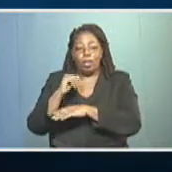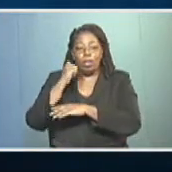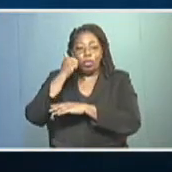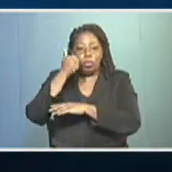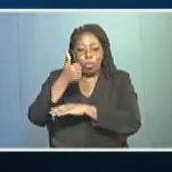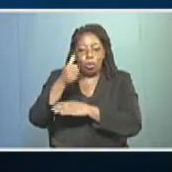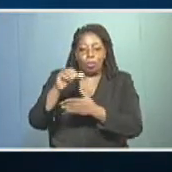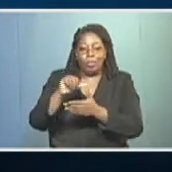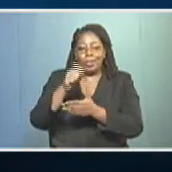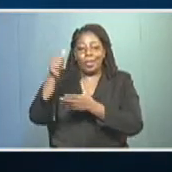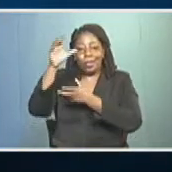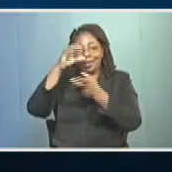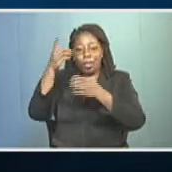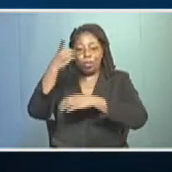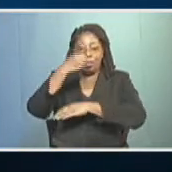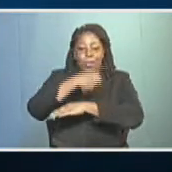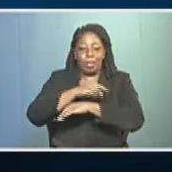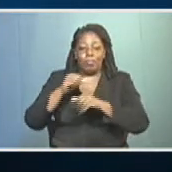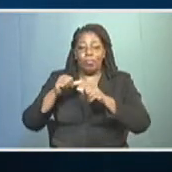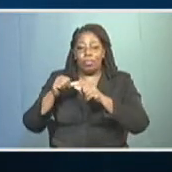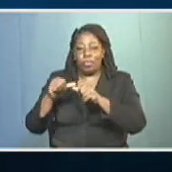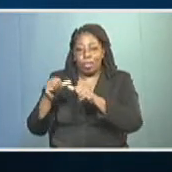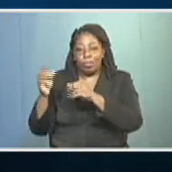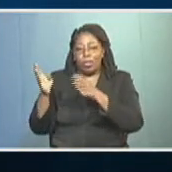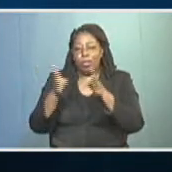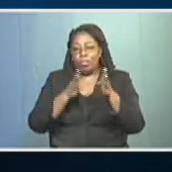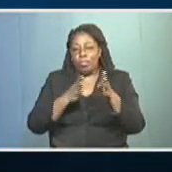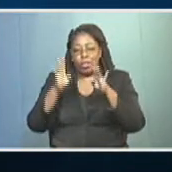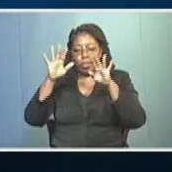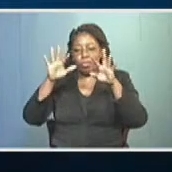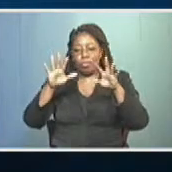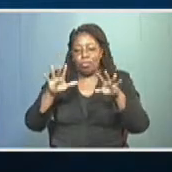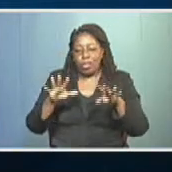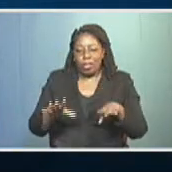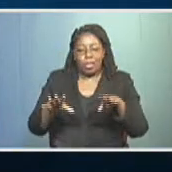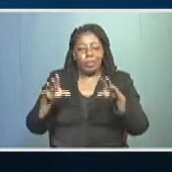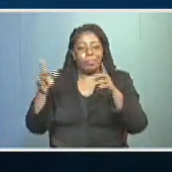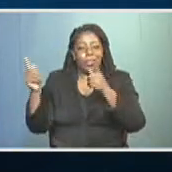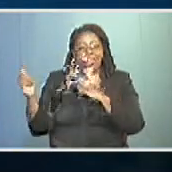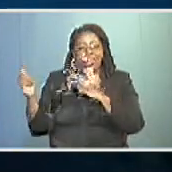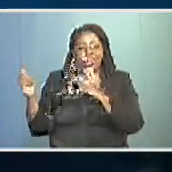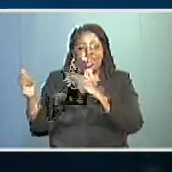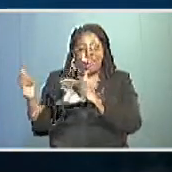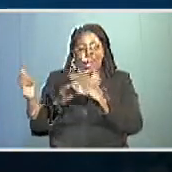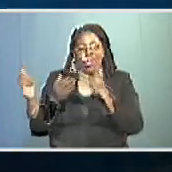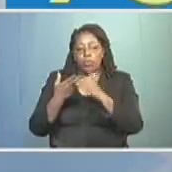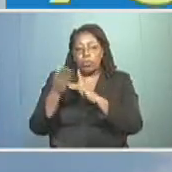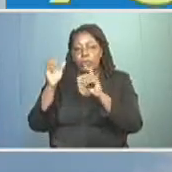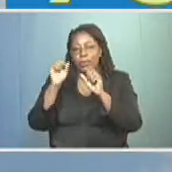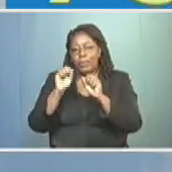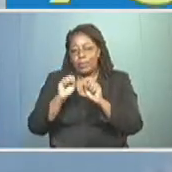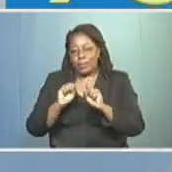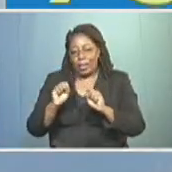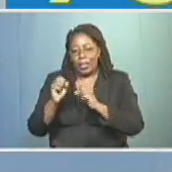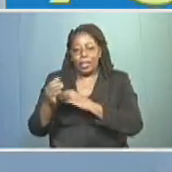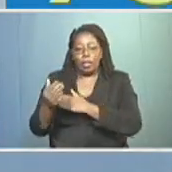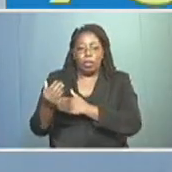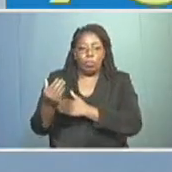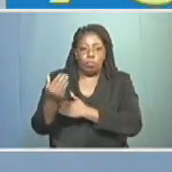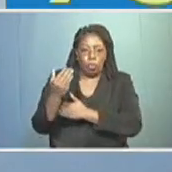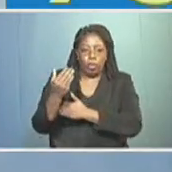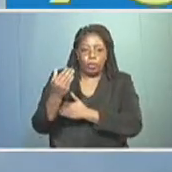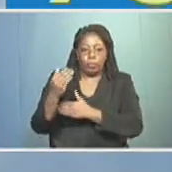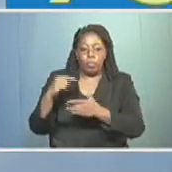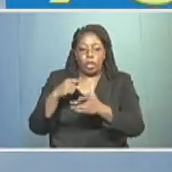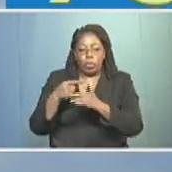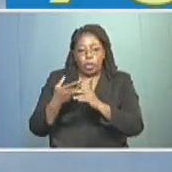at another cloudy day, still on the breezy side with rains and thunderstorms taking place. 82 right into Saturday morning, and that is when that frown